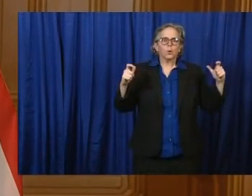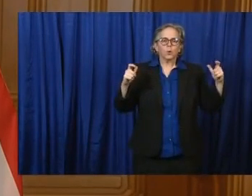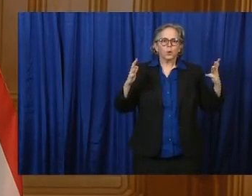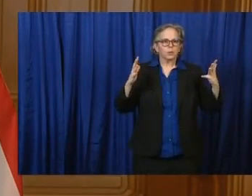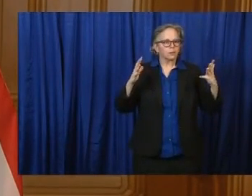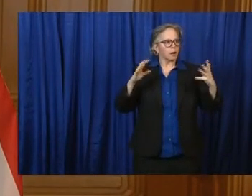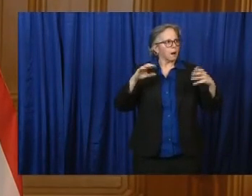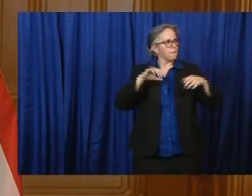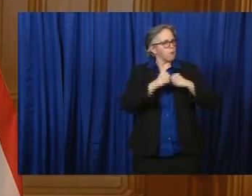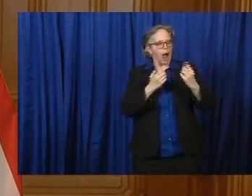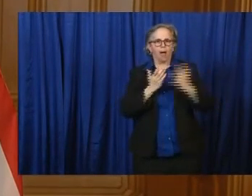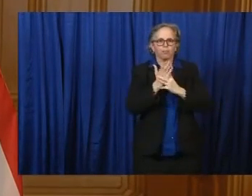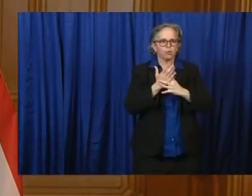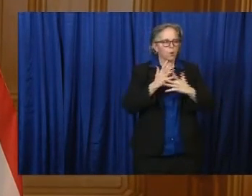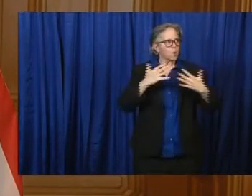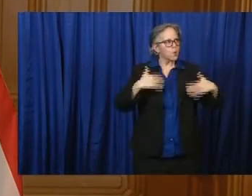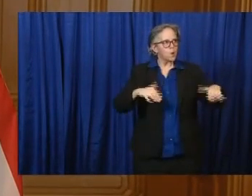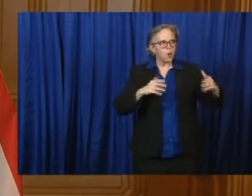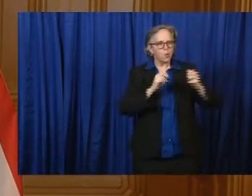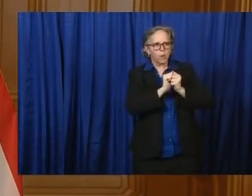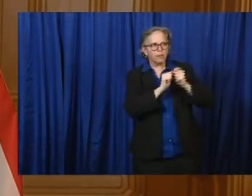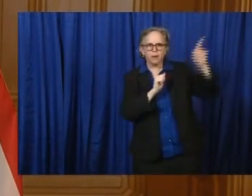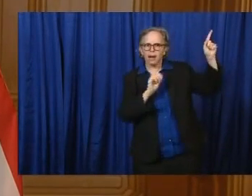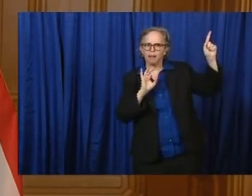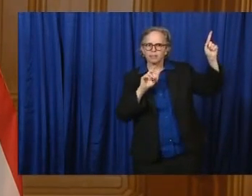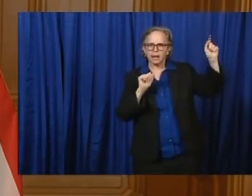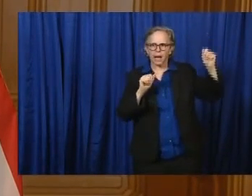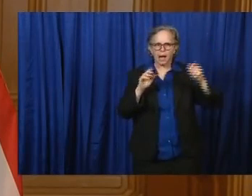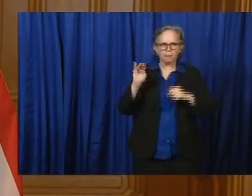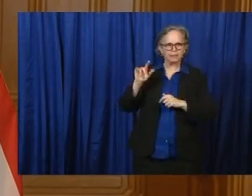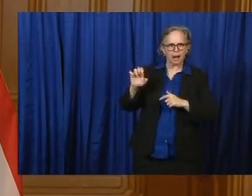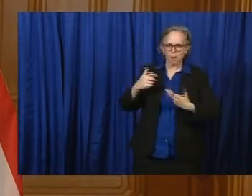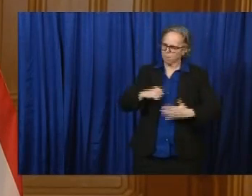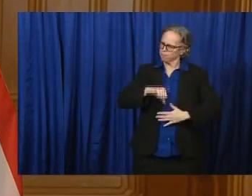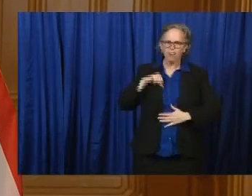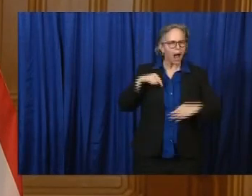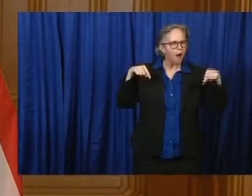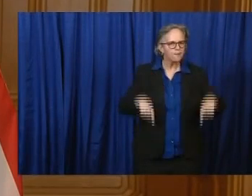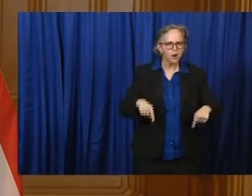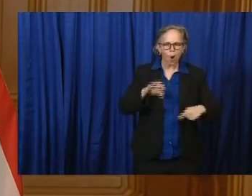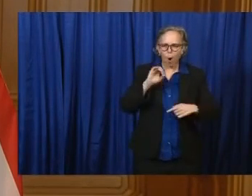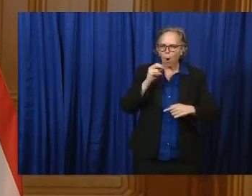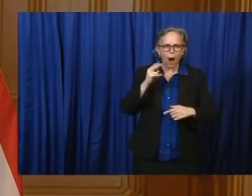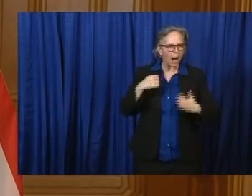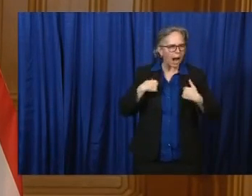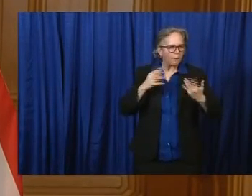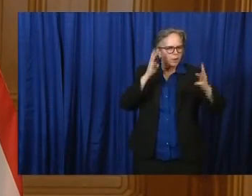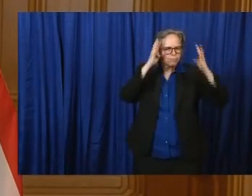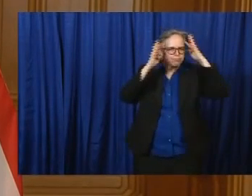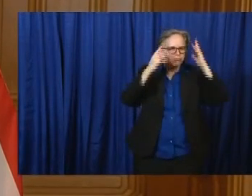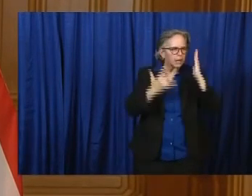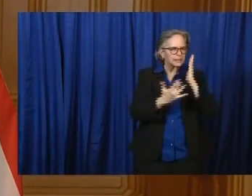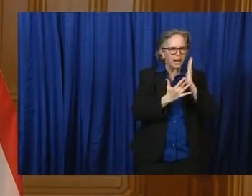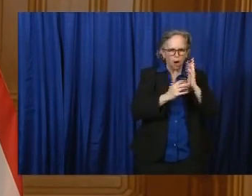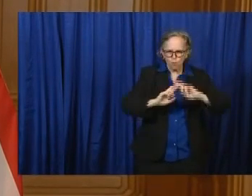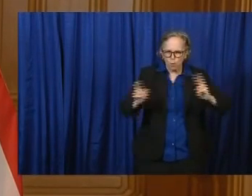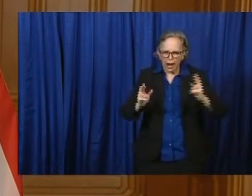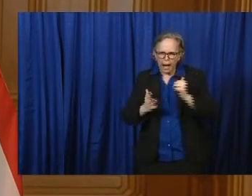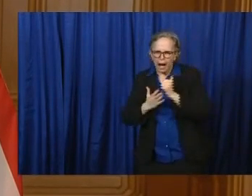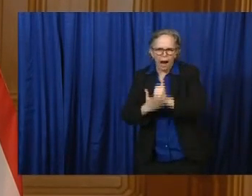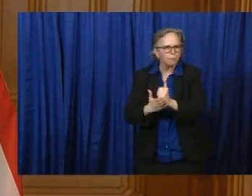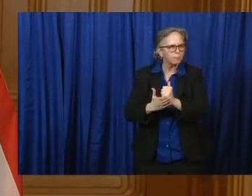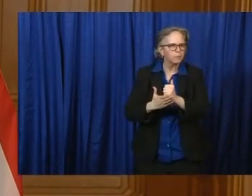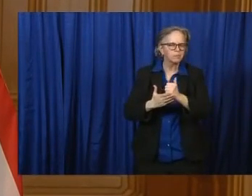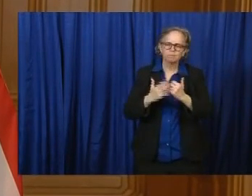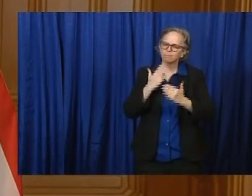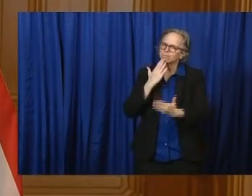where we're taking Ohio technology and helping other states. So we're very proud of that. We know Battelle already has one of the